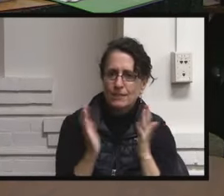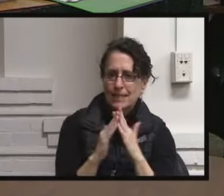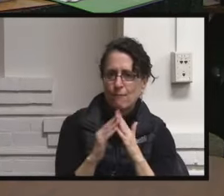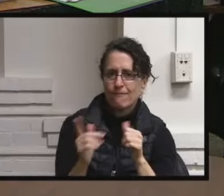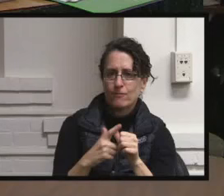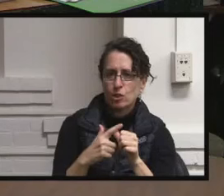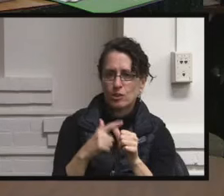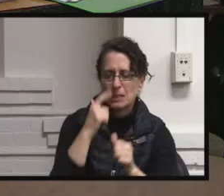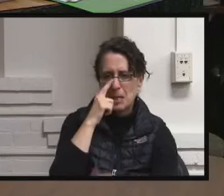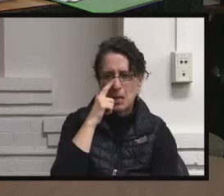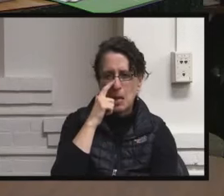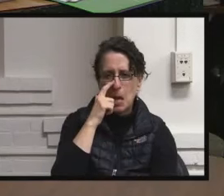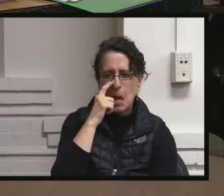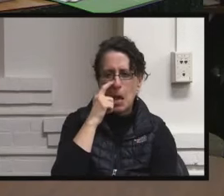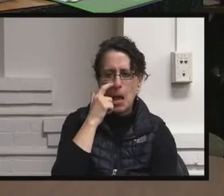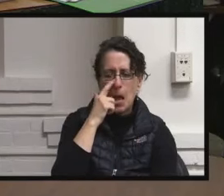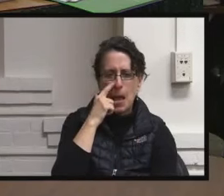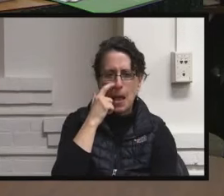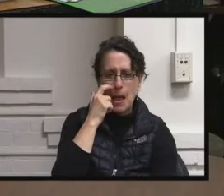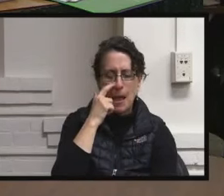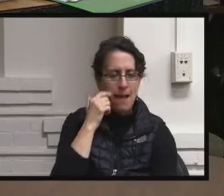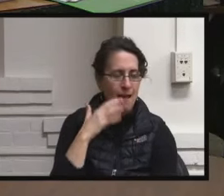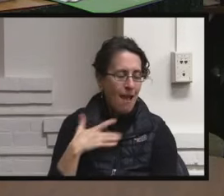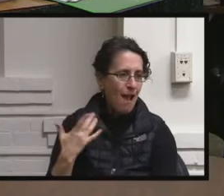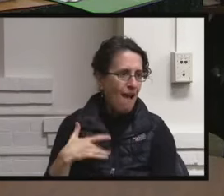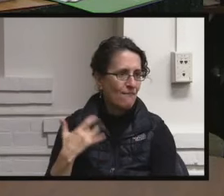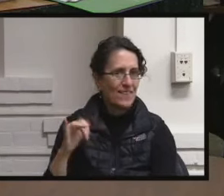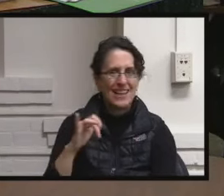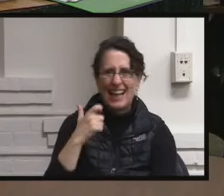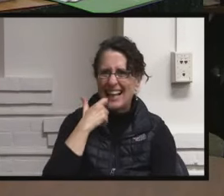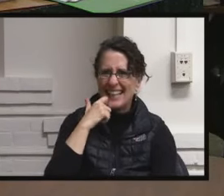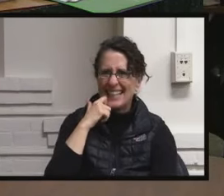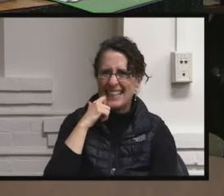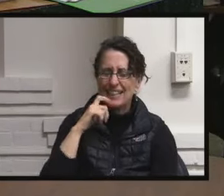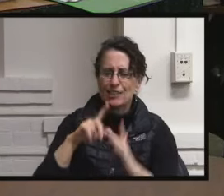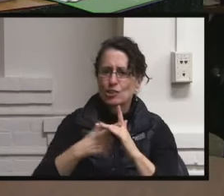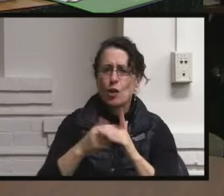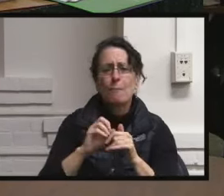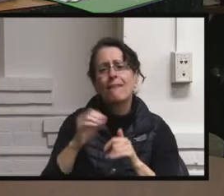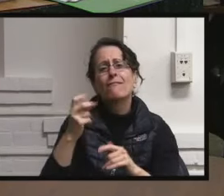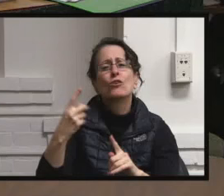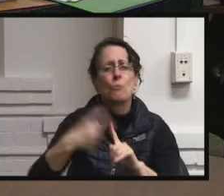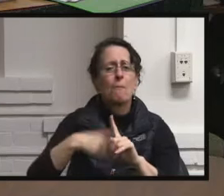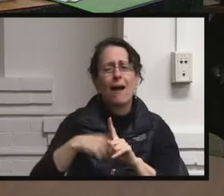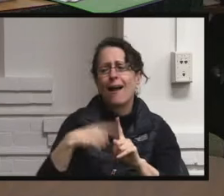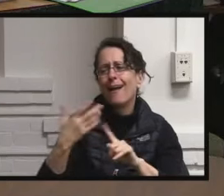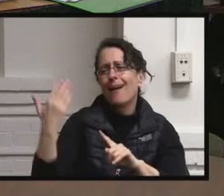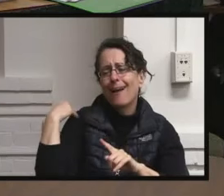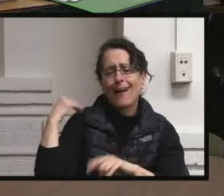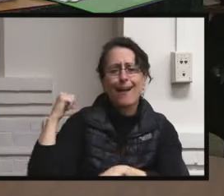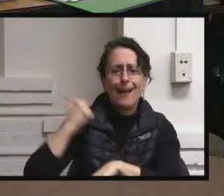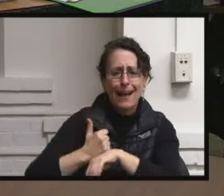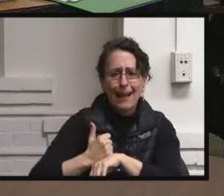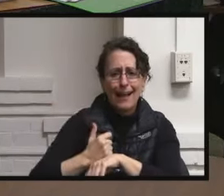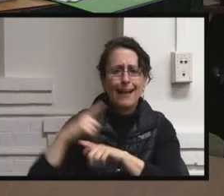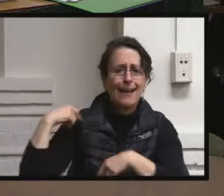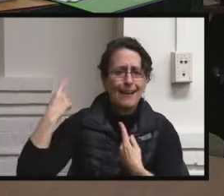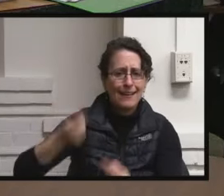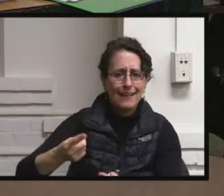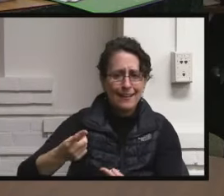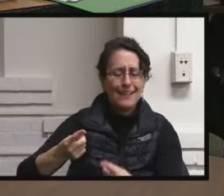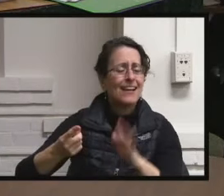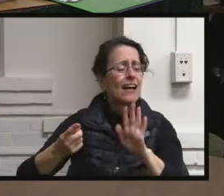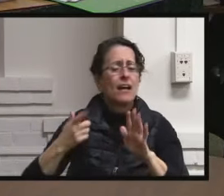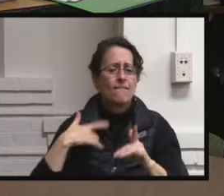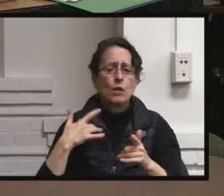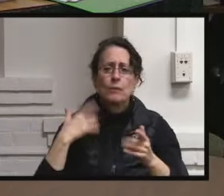we haven't just sprung pay-as-you-throw on. It seems like we just did it, but it's been going on for a couple of months. Mm-hmm. That we really give people the opportunity to